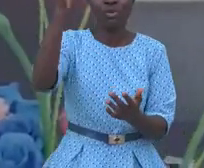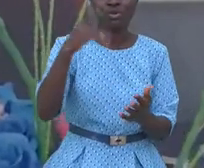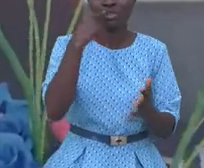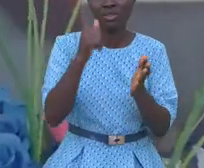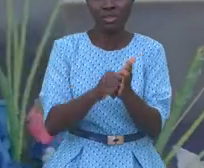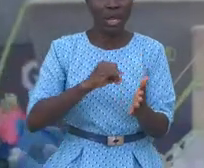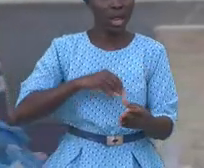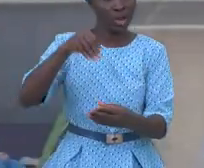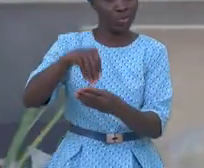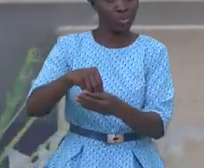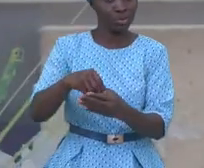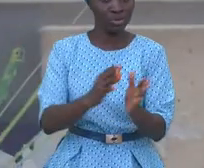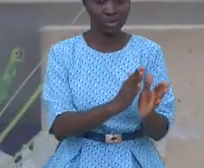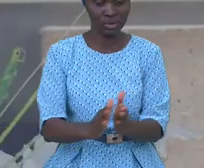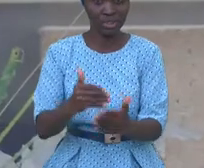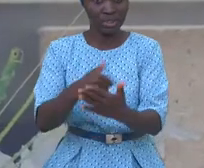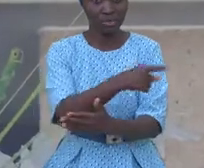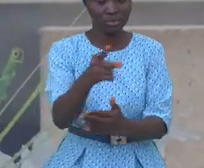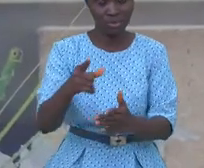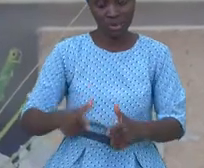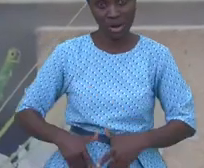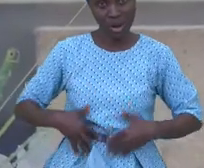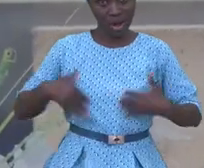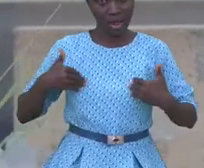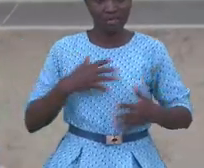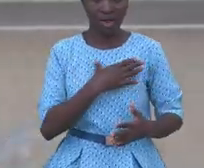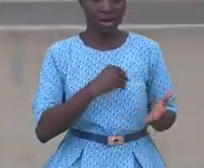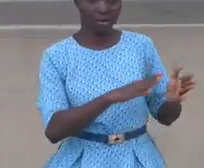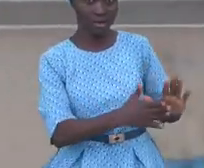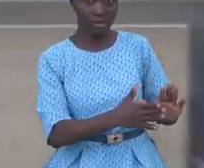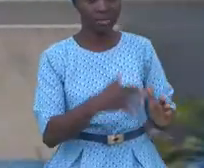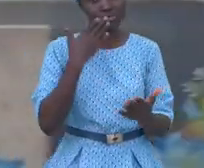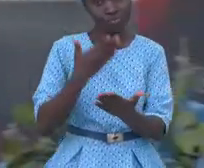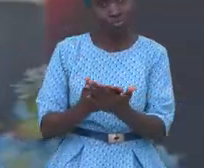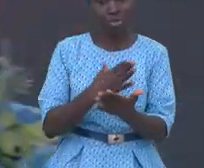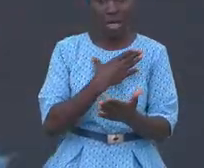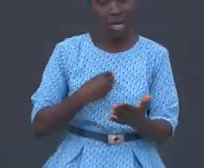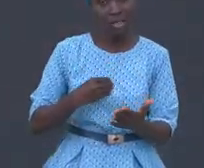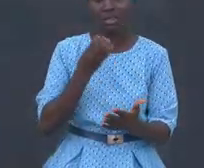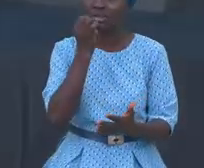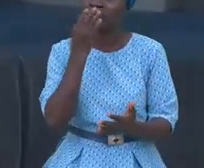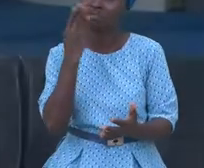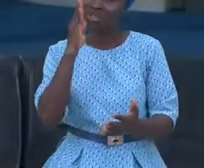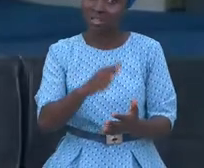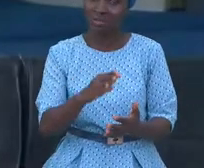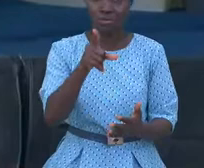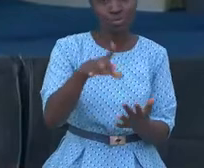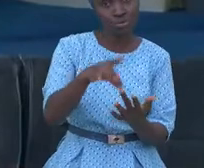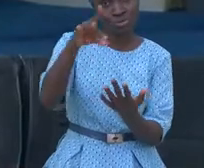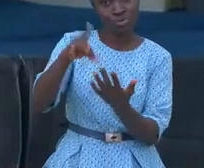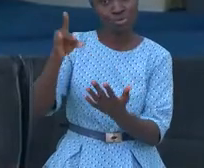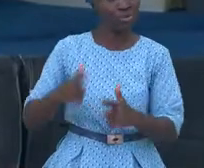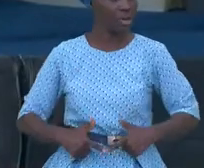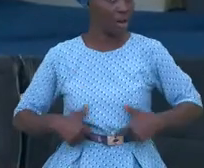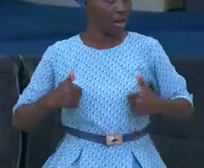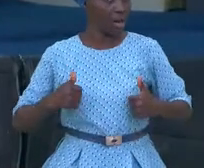put before you life and death, good and evil. Choose. Choose life that you may